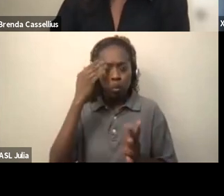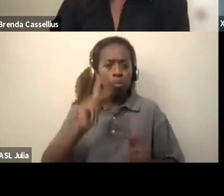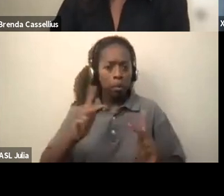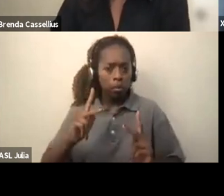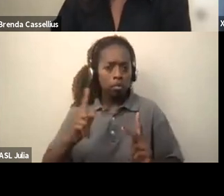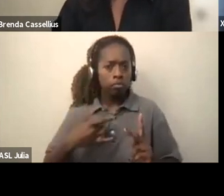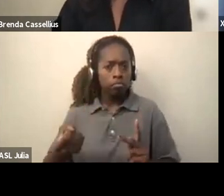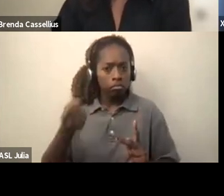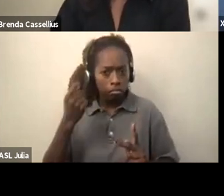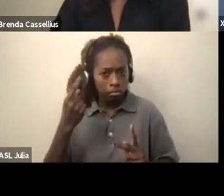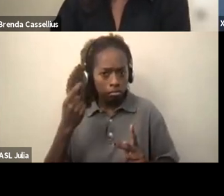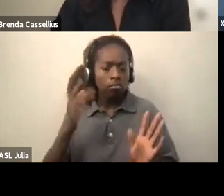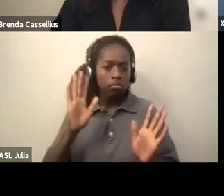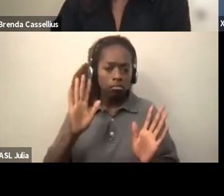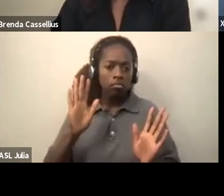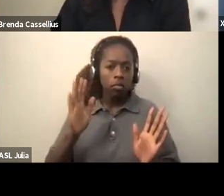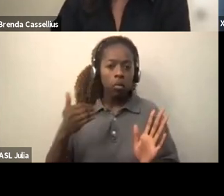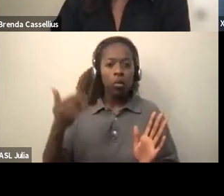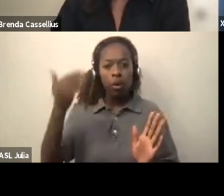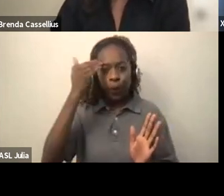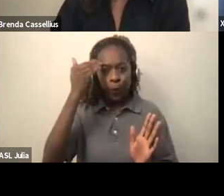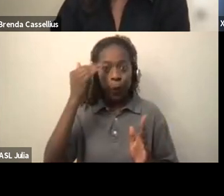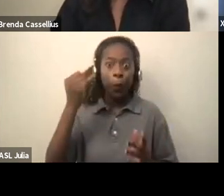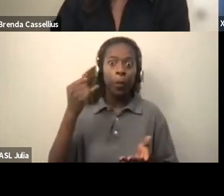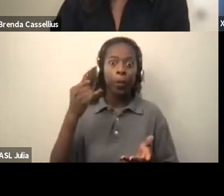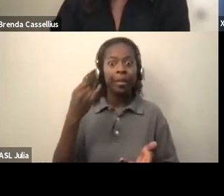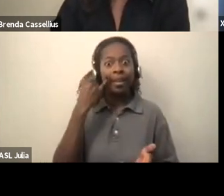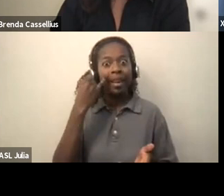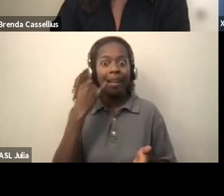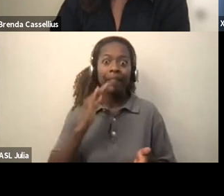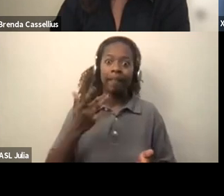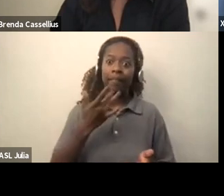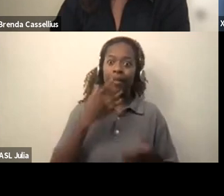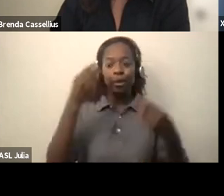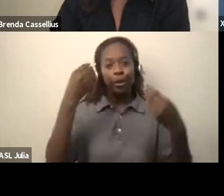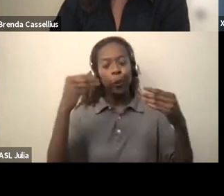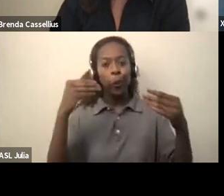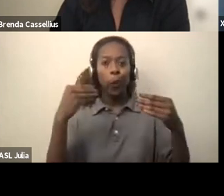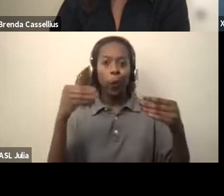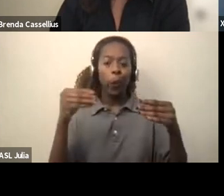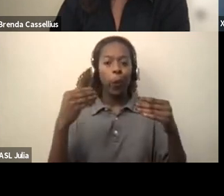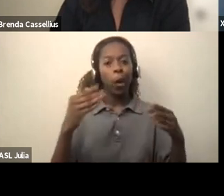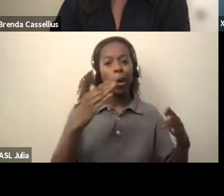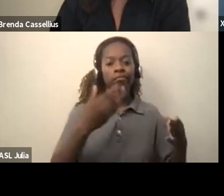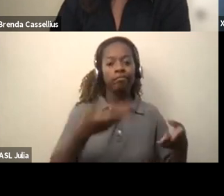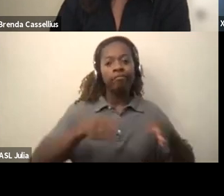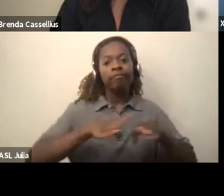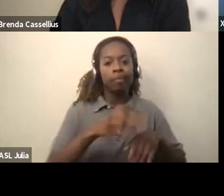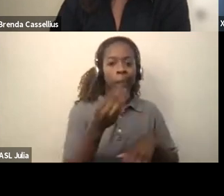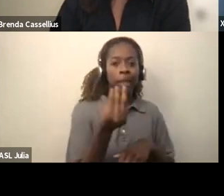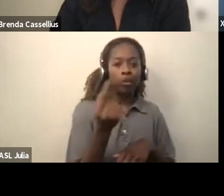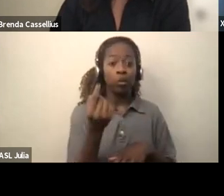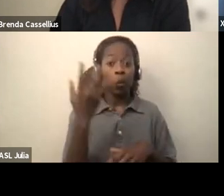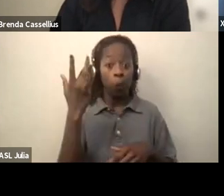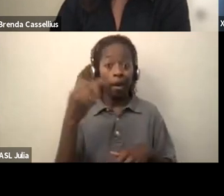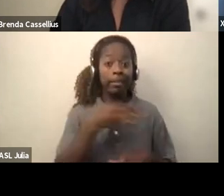all know what it's like that our favorite stores are closed on a monday or a tuesday or a weekend because they can't get enough help and i recognize